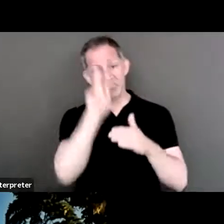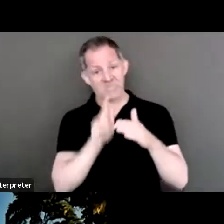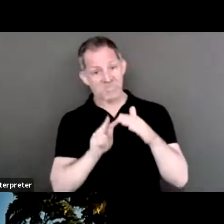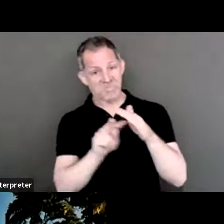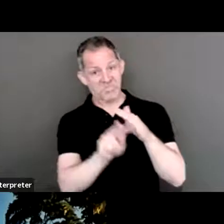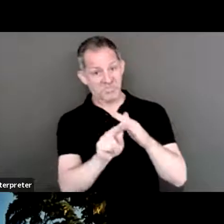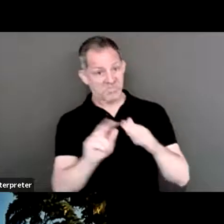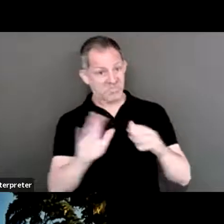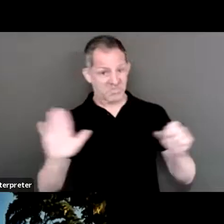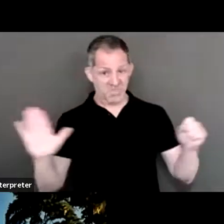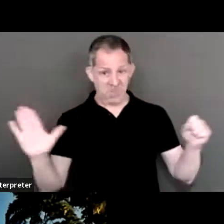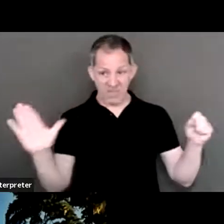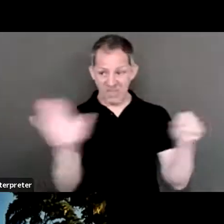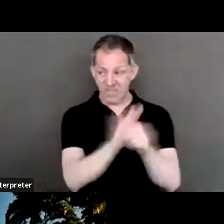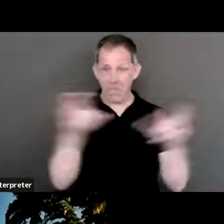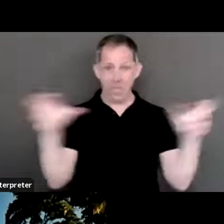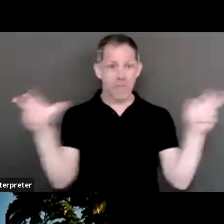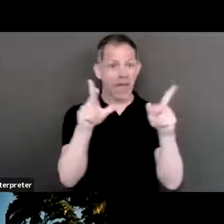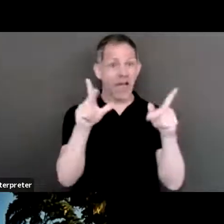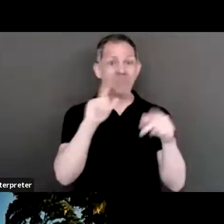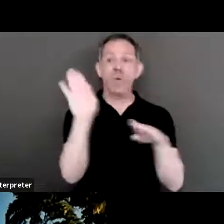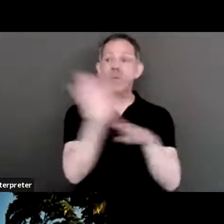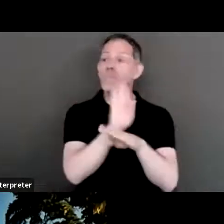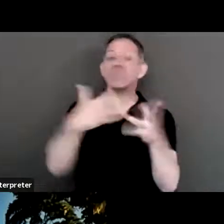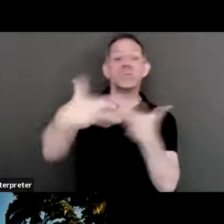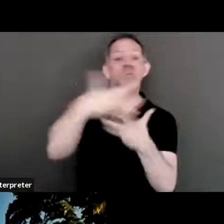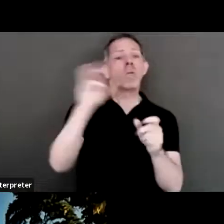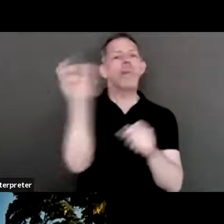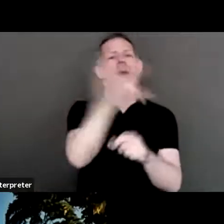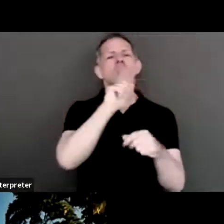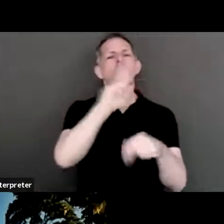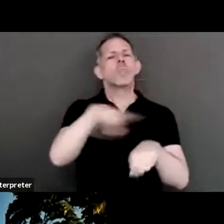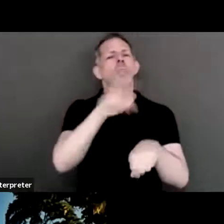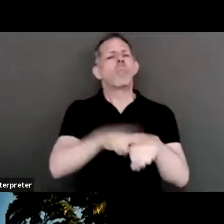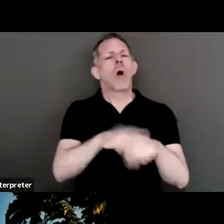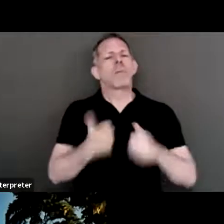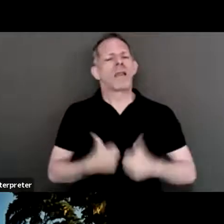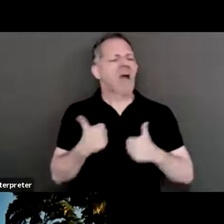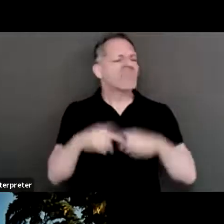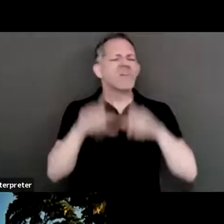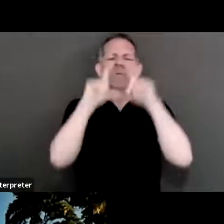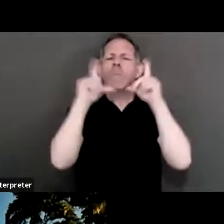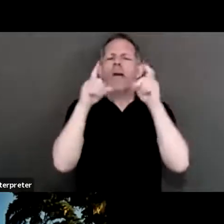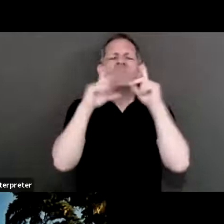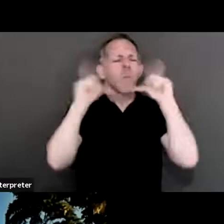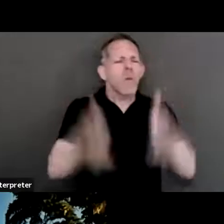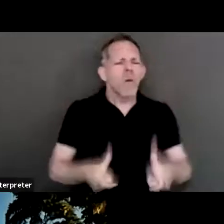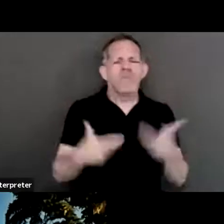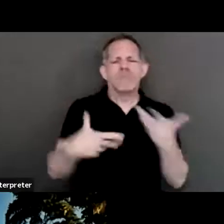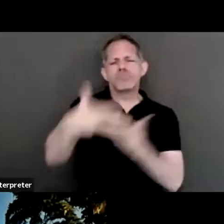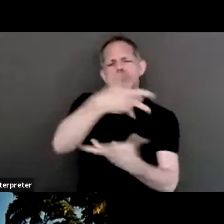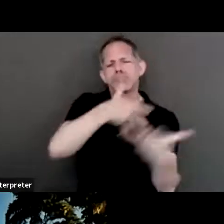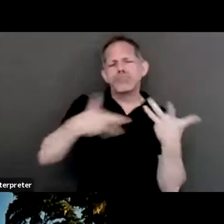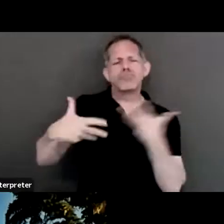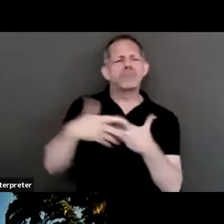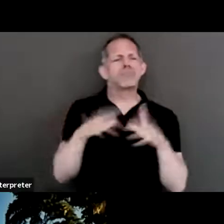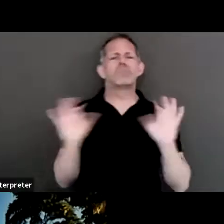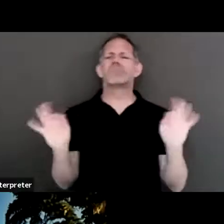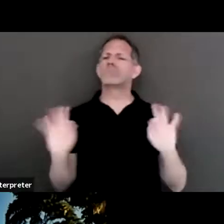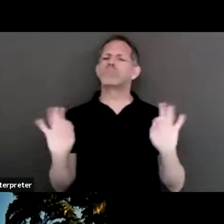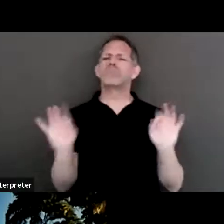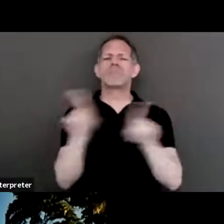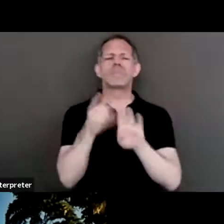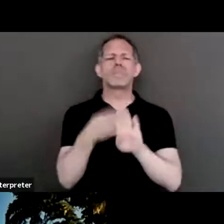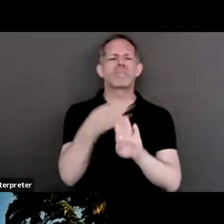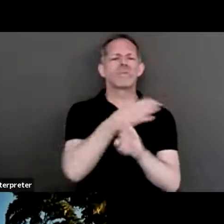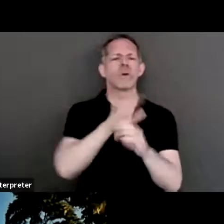social distancing and no mask use by anyone, regardless of vaccine status, we would indeed see